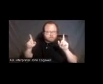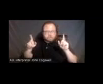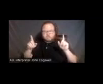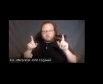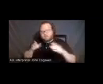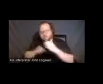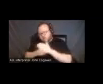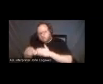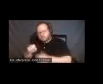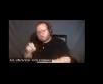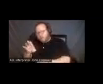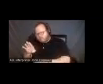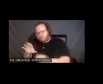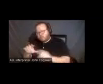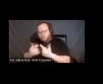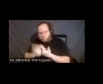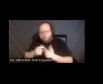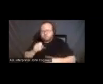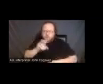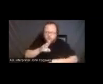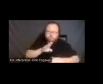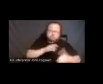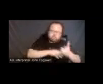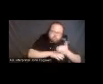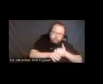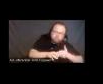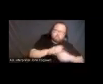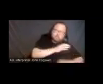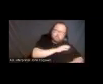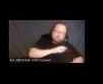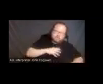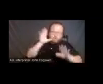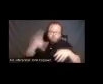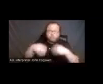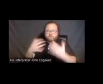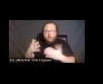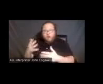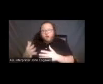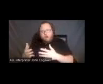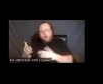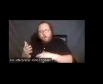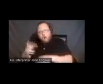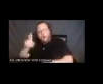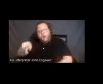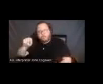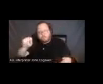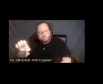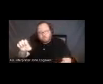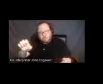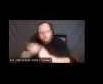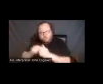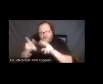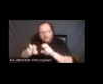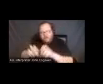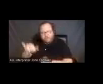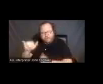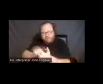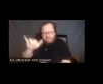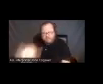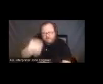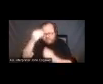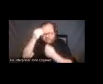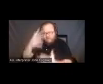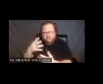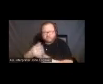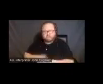subgroups and subcommittees. So we're going to be providing an update regarding the analysis of that information and the